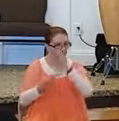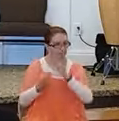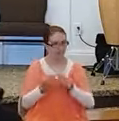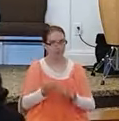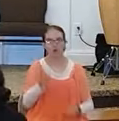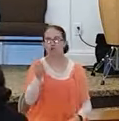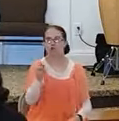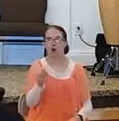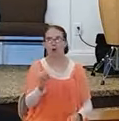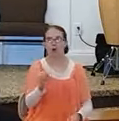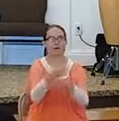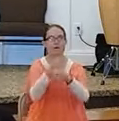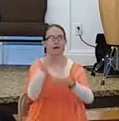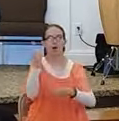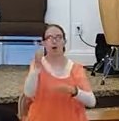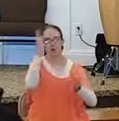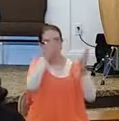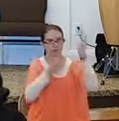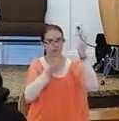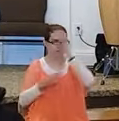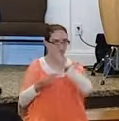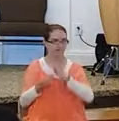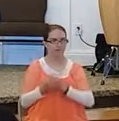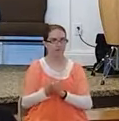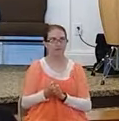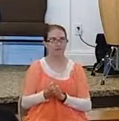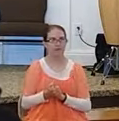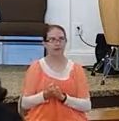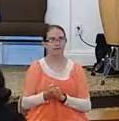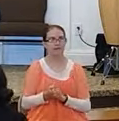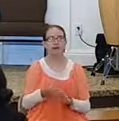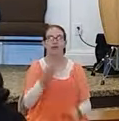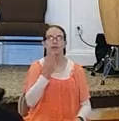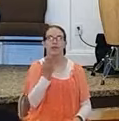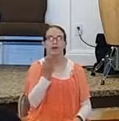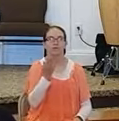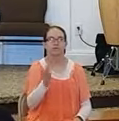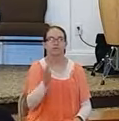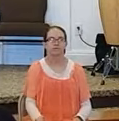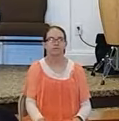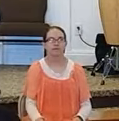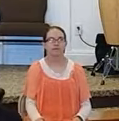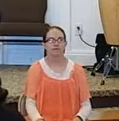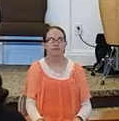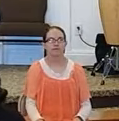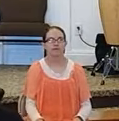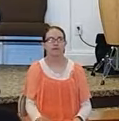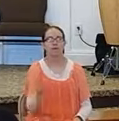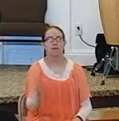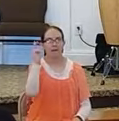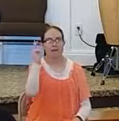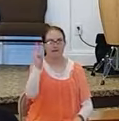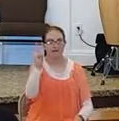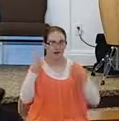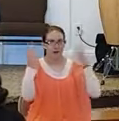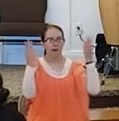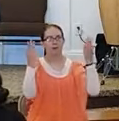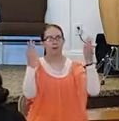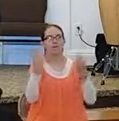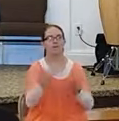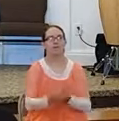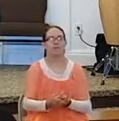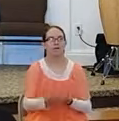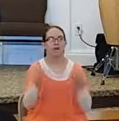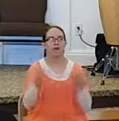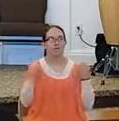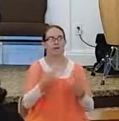Situations? No, we create our own problems and situations. Thank you. All right. Hallelujah. I've